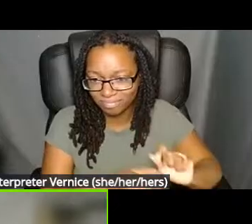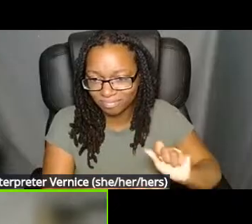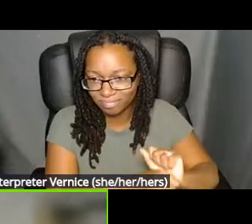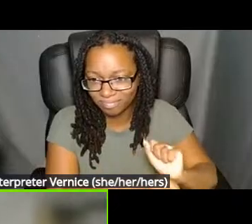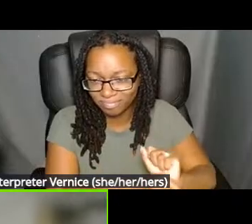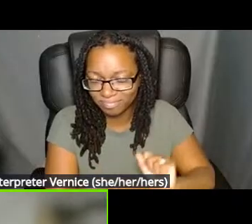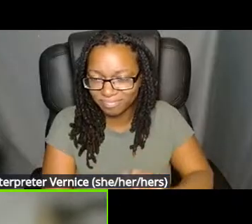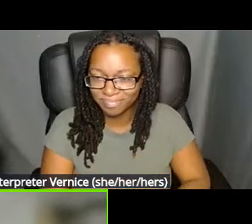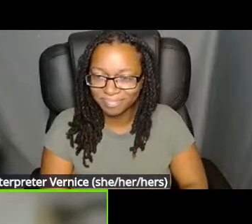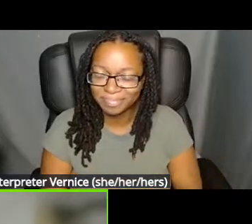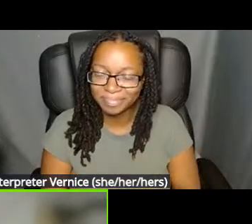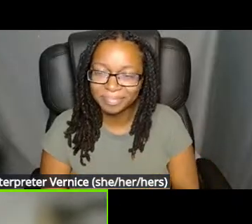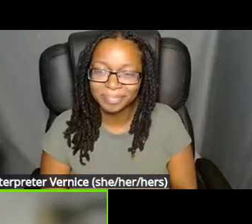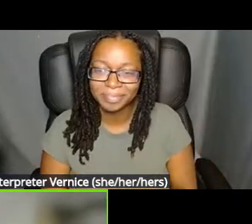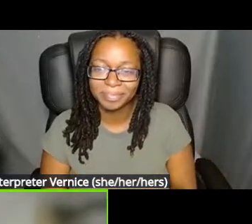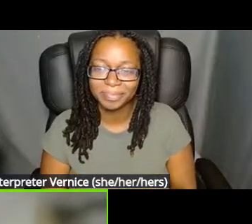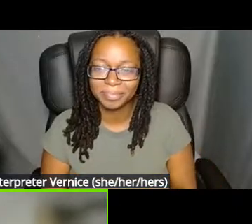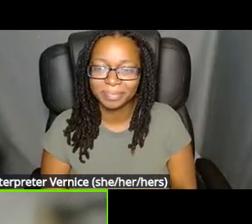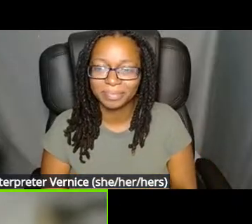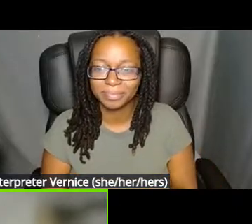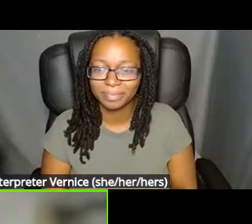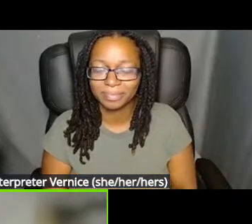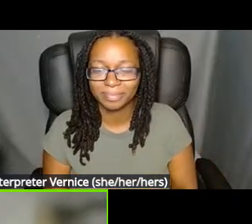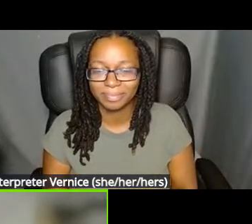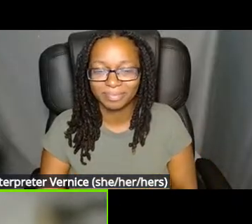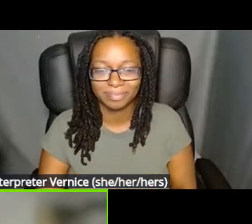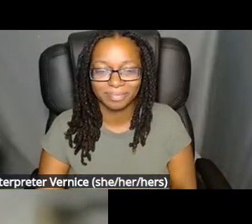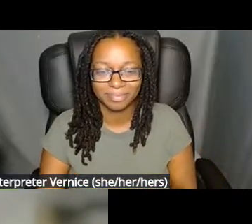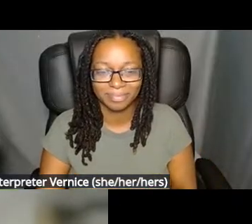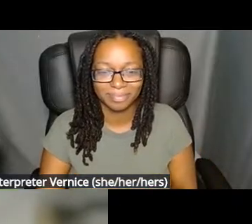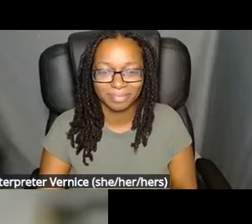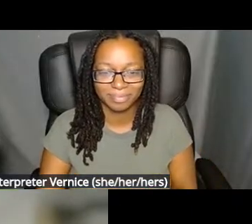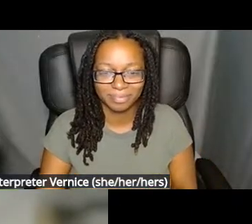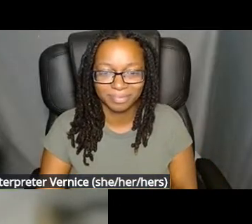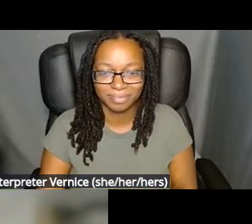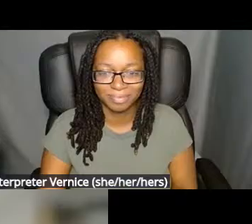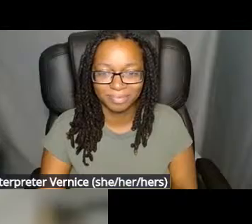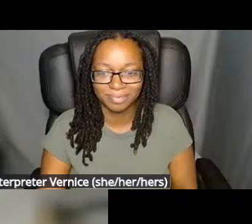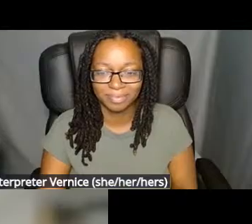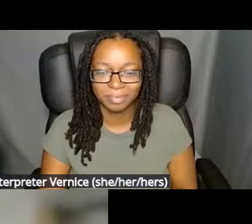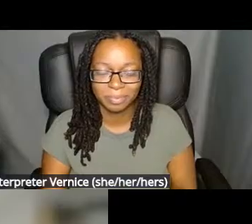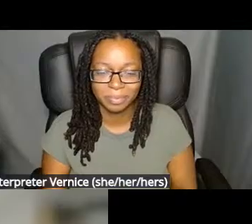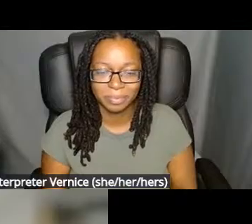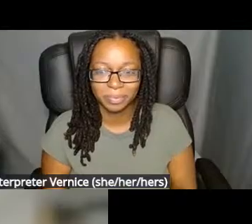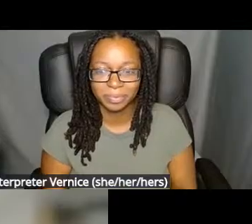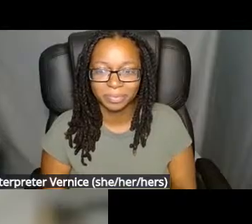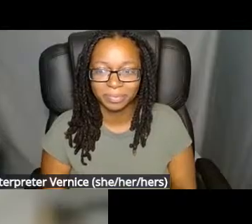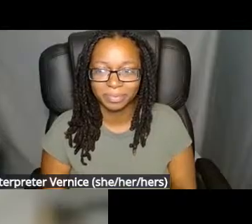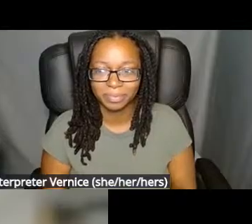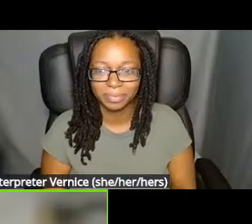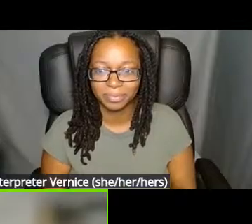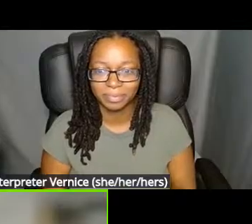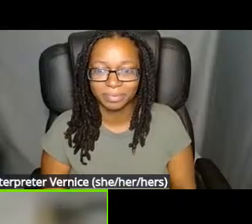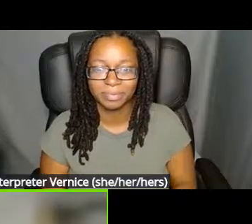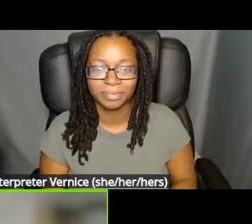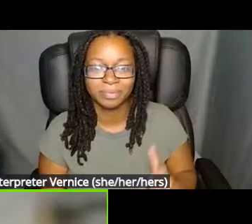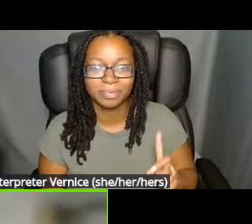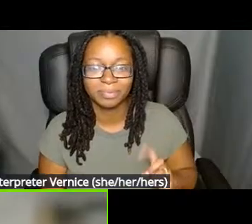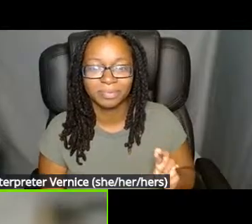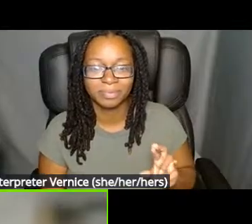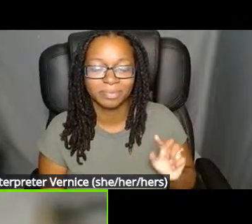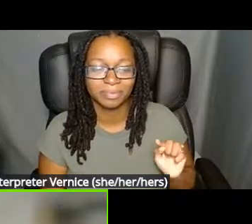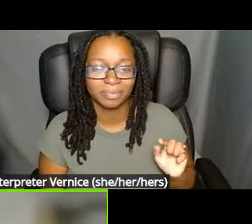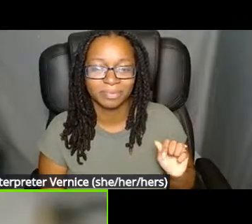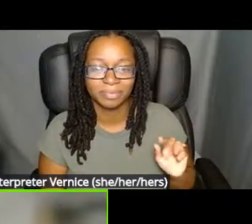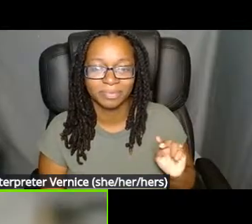Um, I, go ahead. no, no. Right, right. So for me, I would say